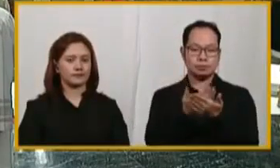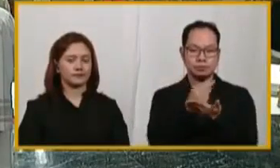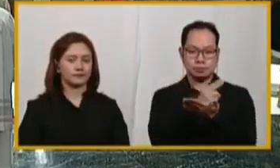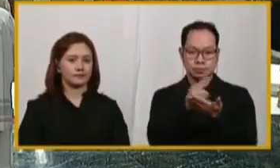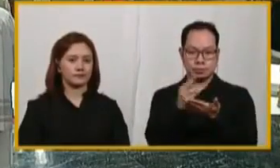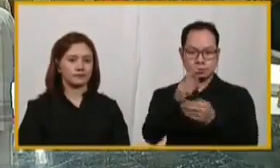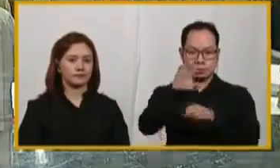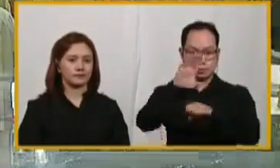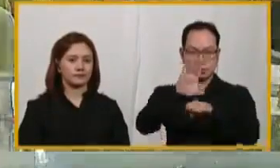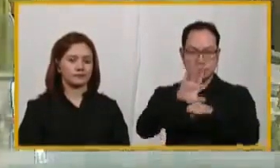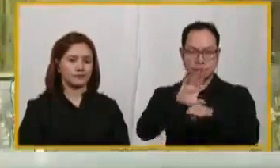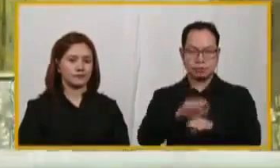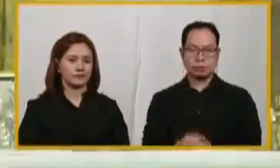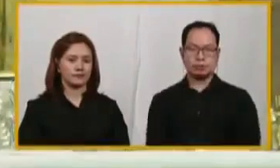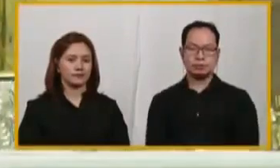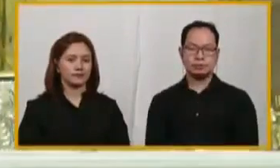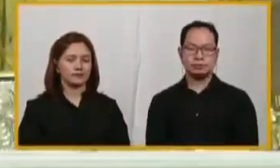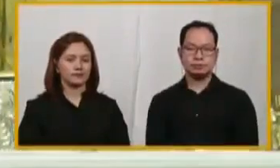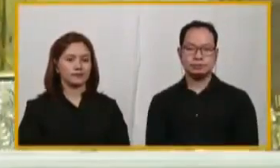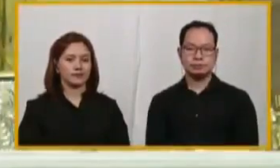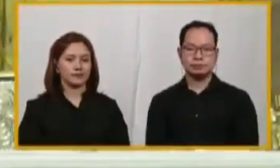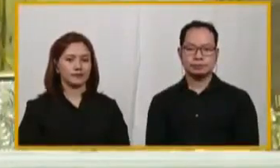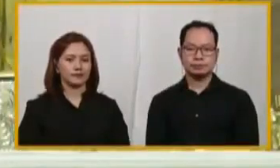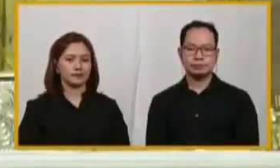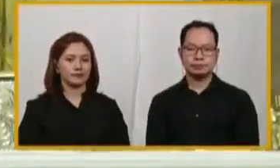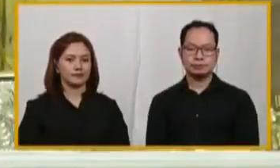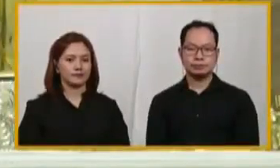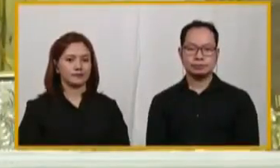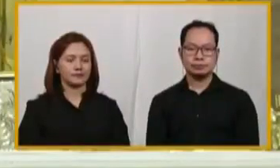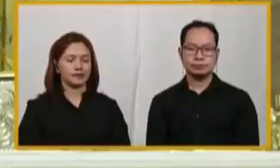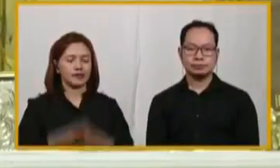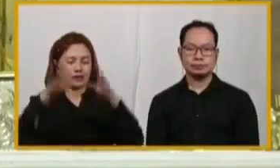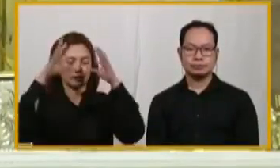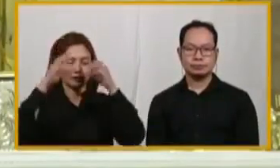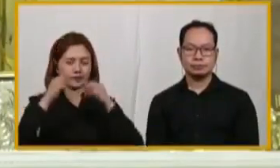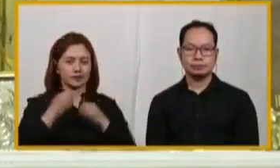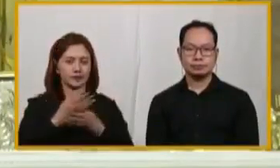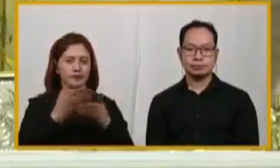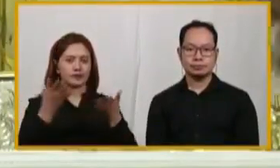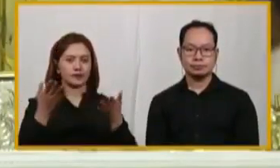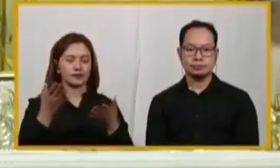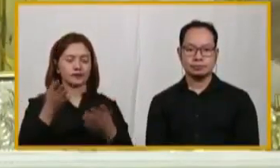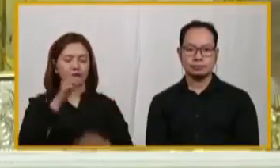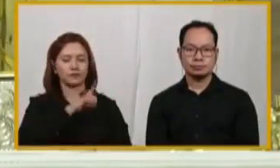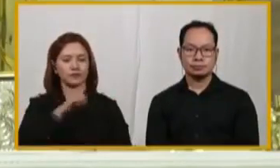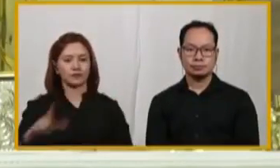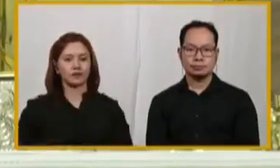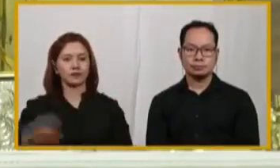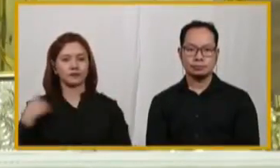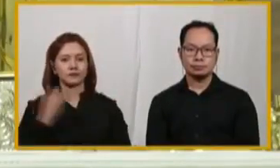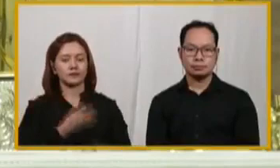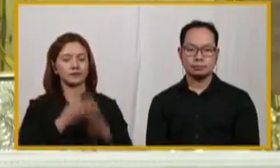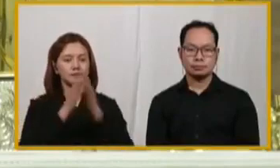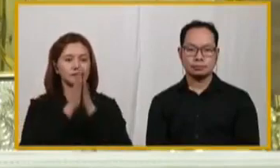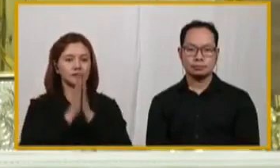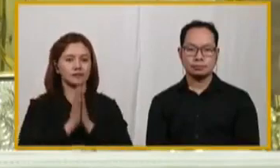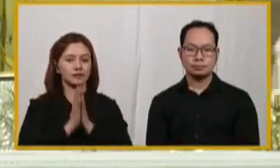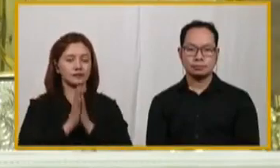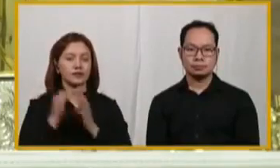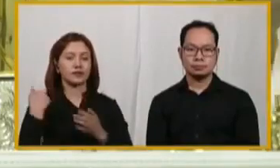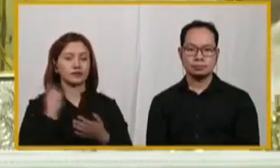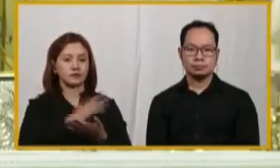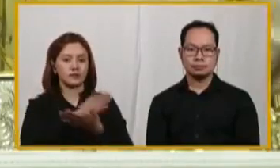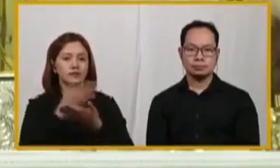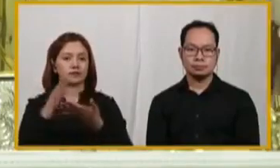the good of all his holy church. Grant us, O Lord, we pray, that we may